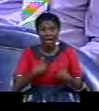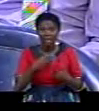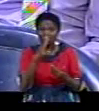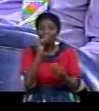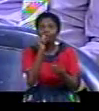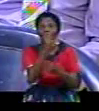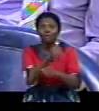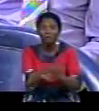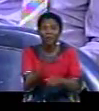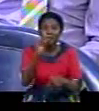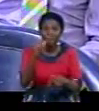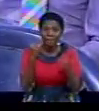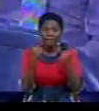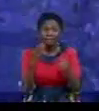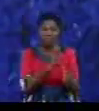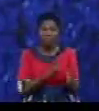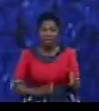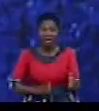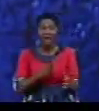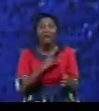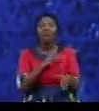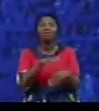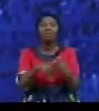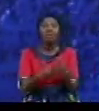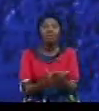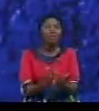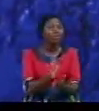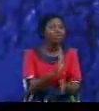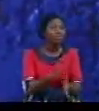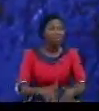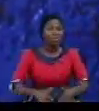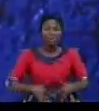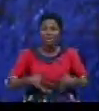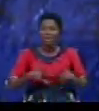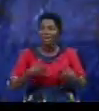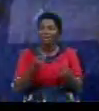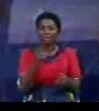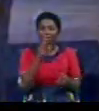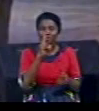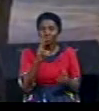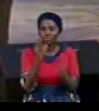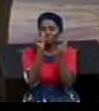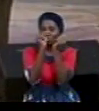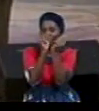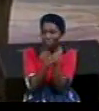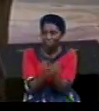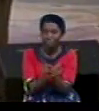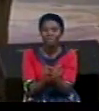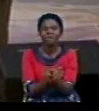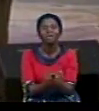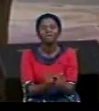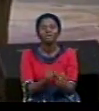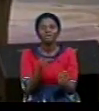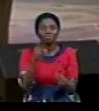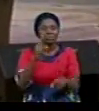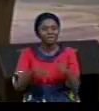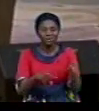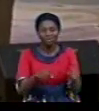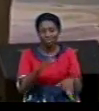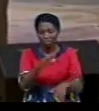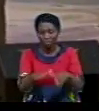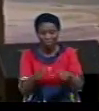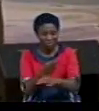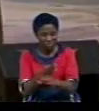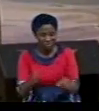your subjects to bondage you cannot think free you cannot walk free you cannot live